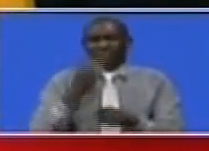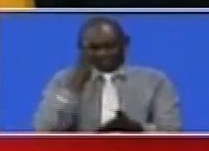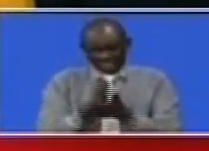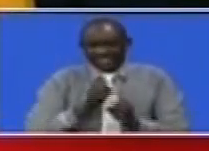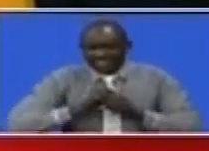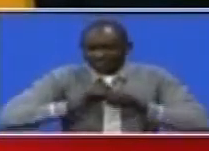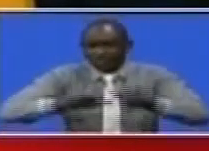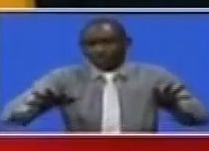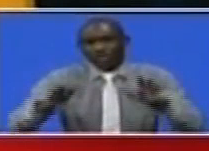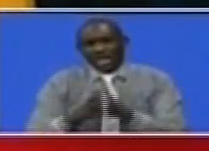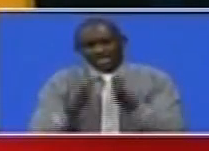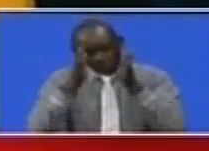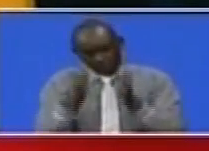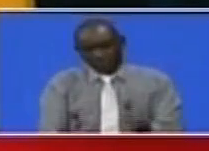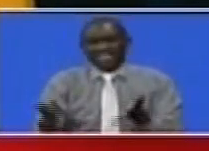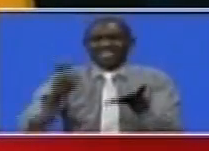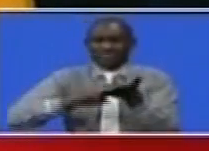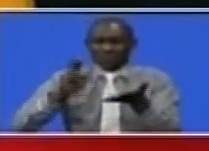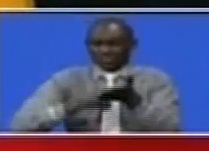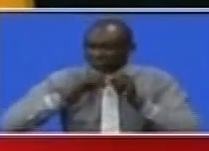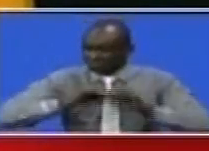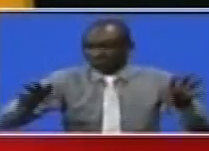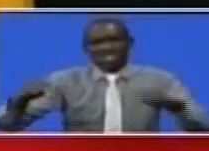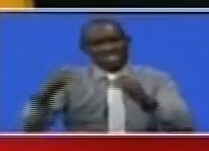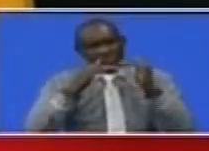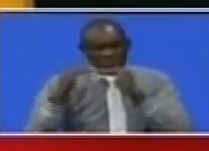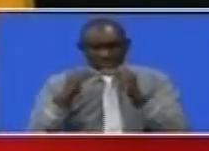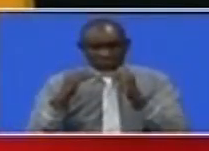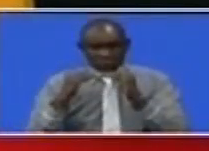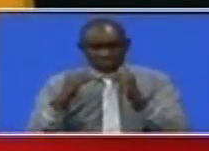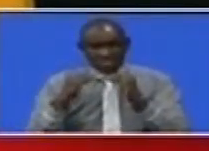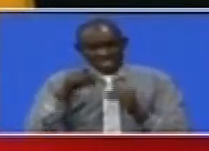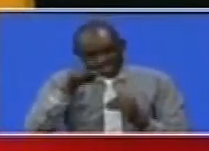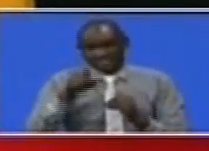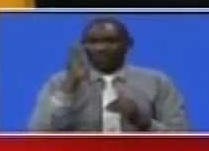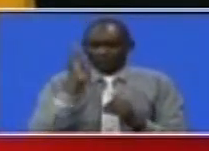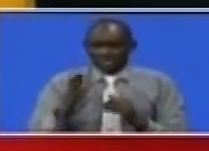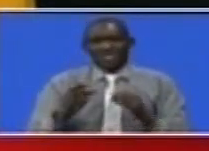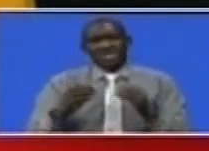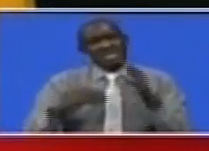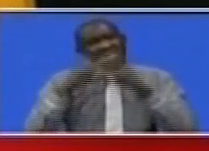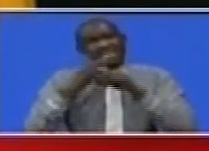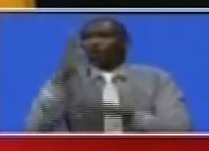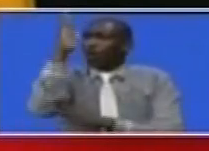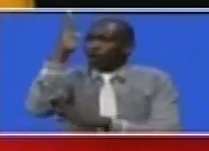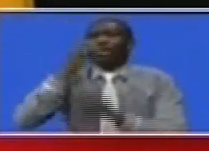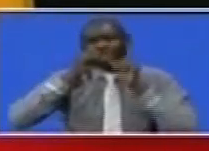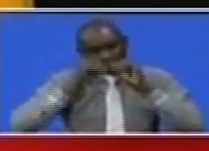natural and human resources with which the Creator